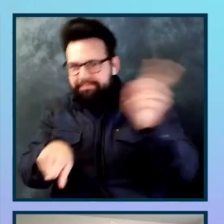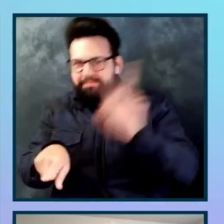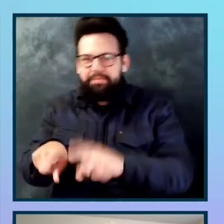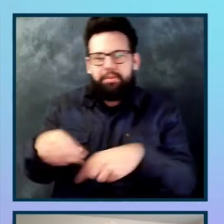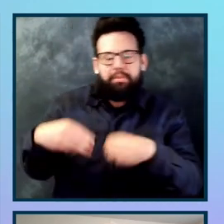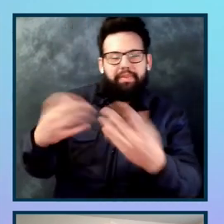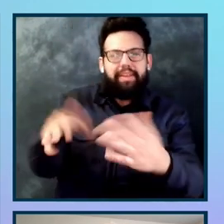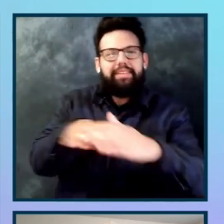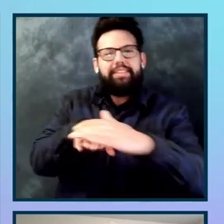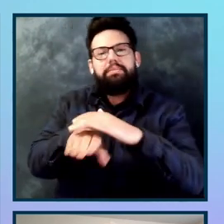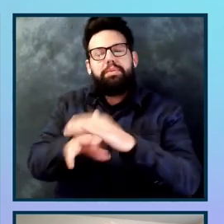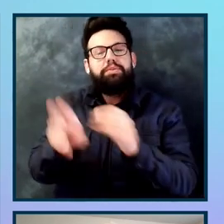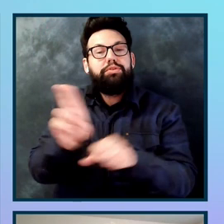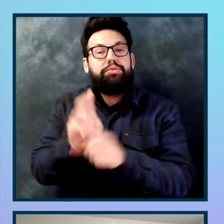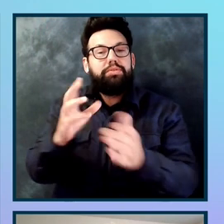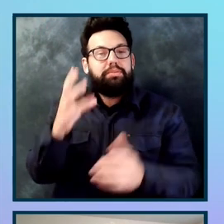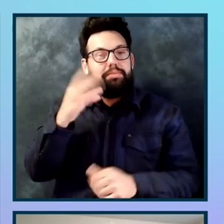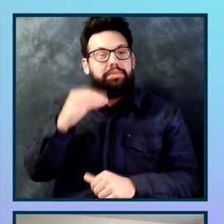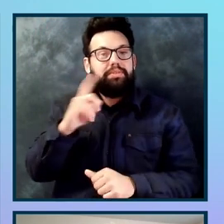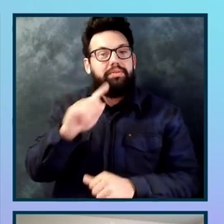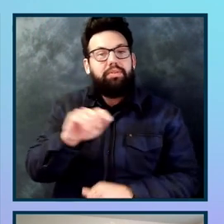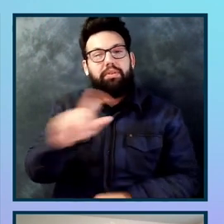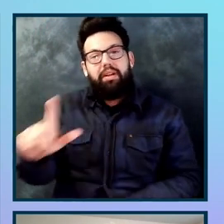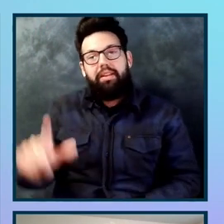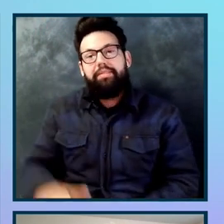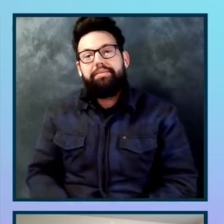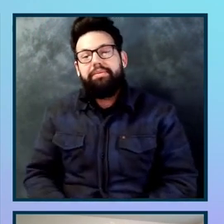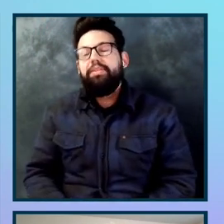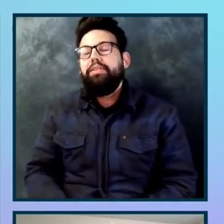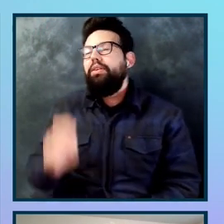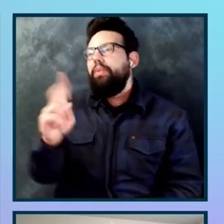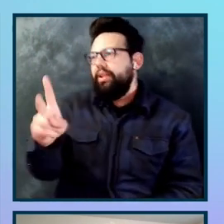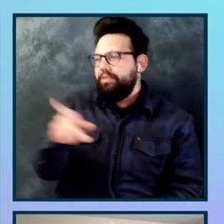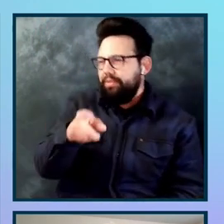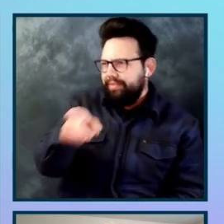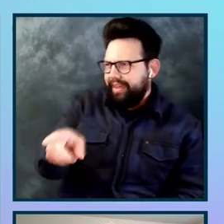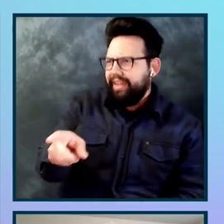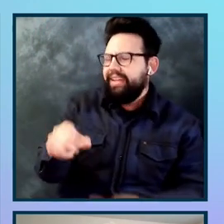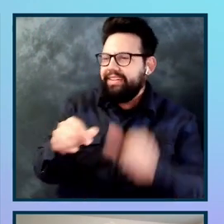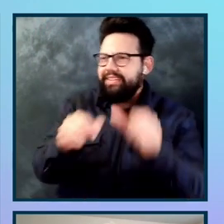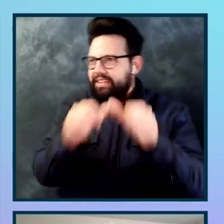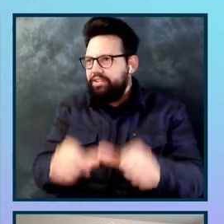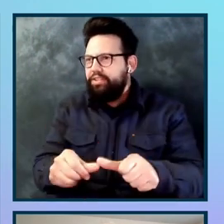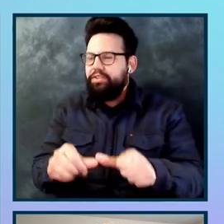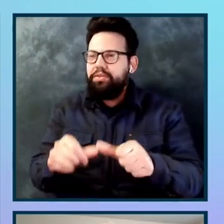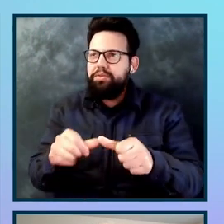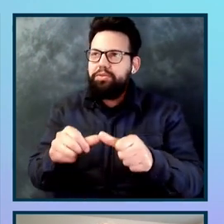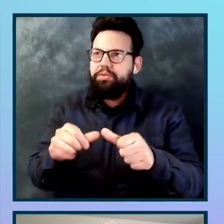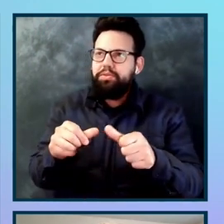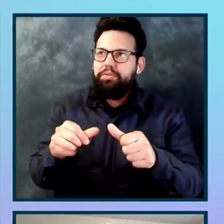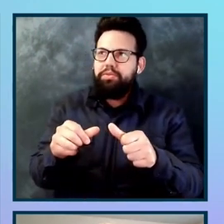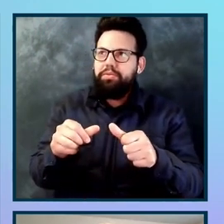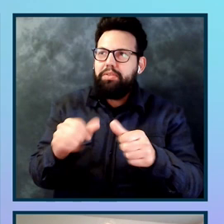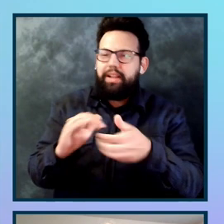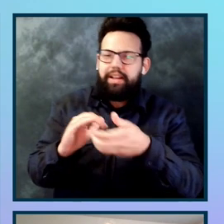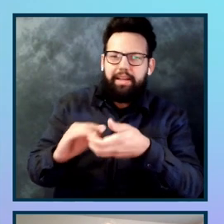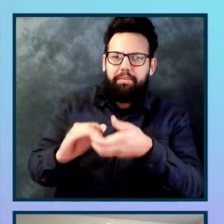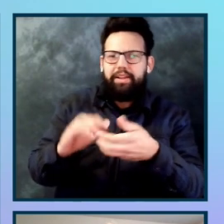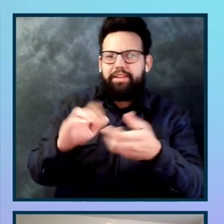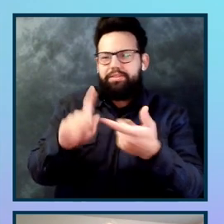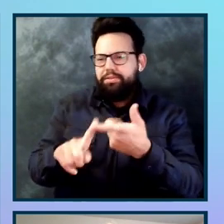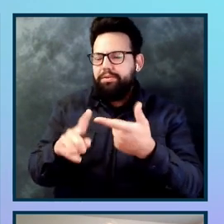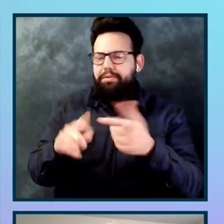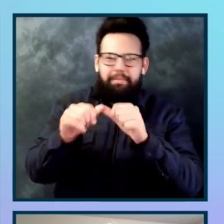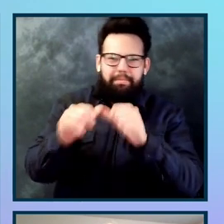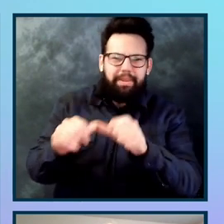user experience for all. Well, okay, they continue to collaborate to maintain conformance. We're going to talk